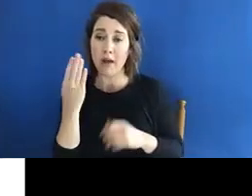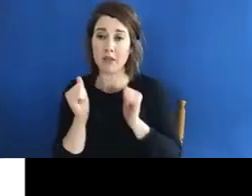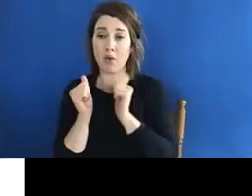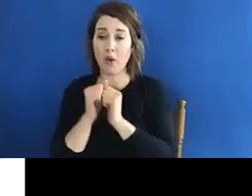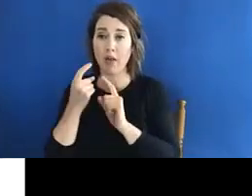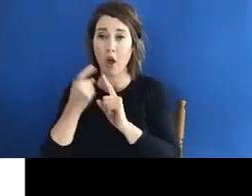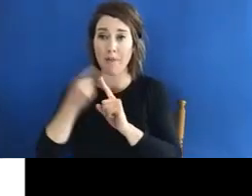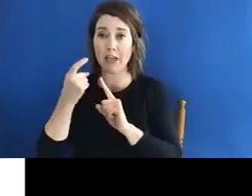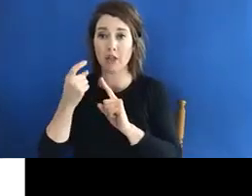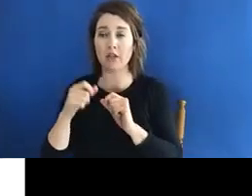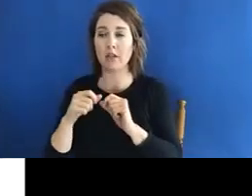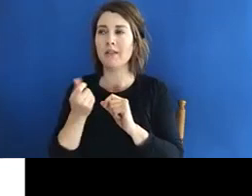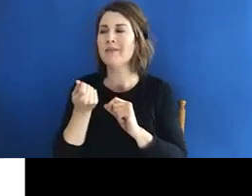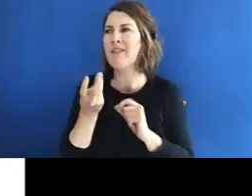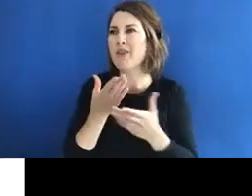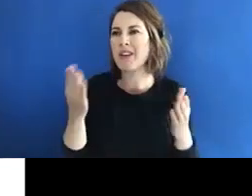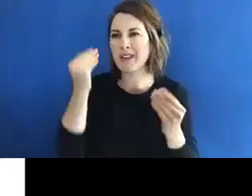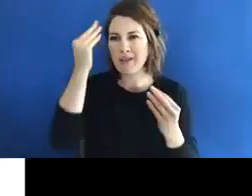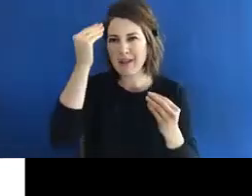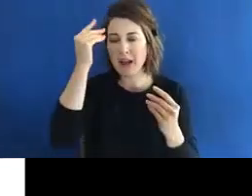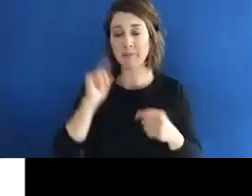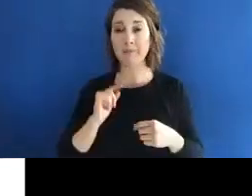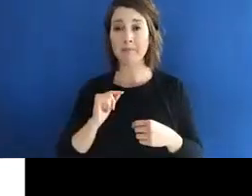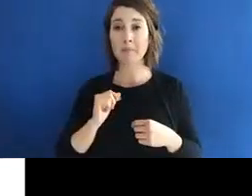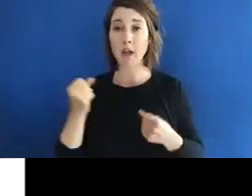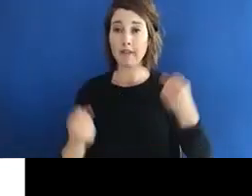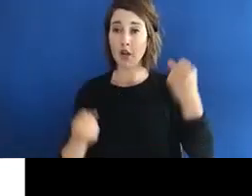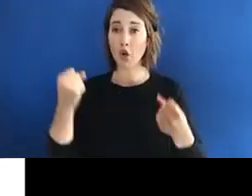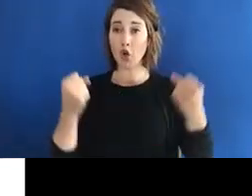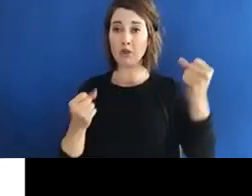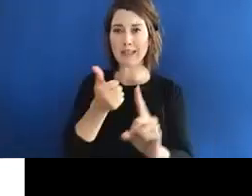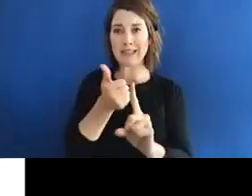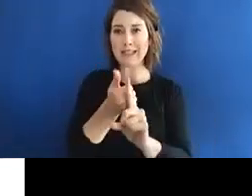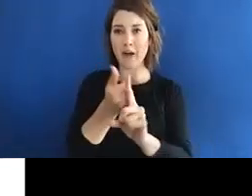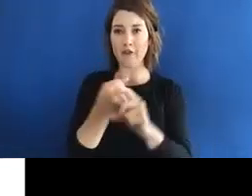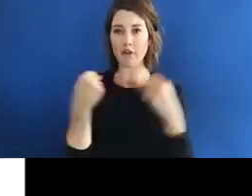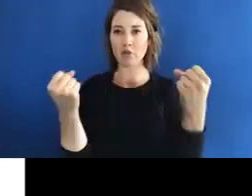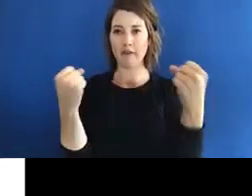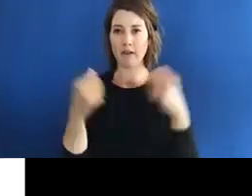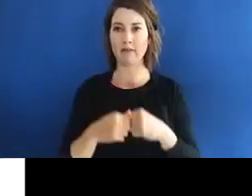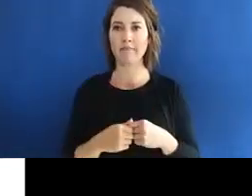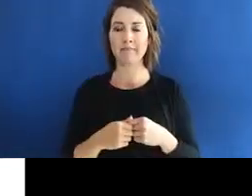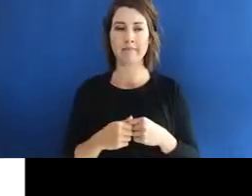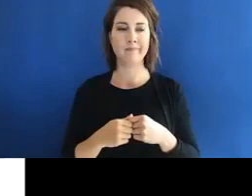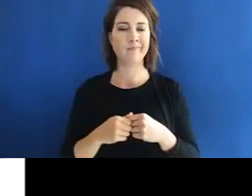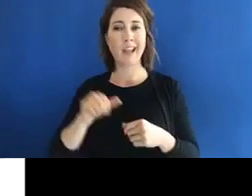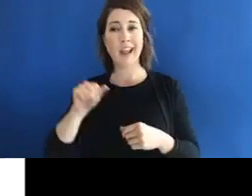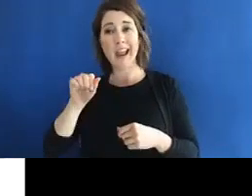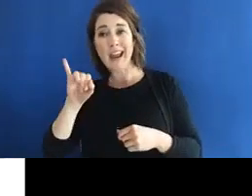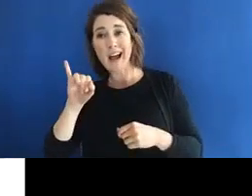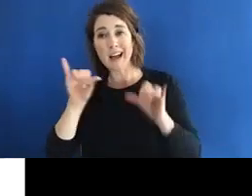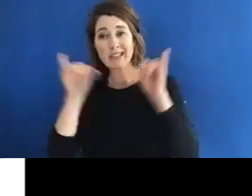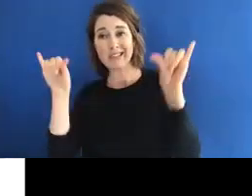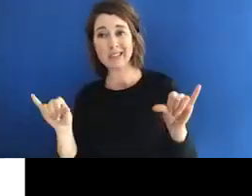have an impact are self-driving vehicles, AI systems, and just as we're seeing now, the move